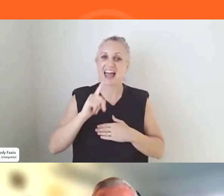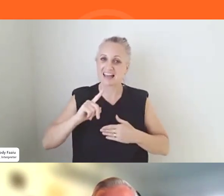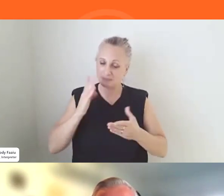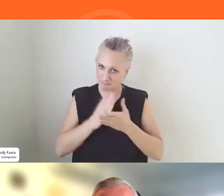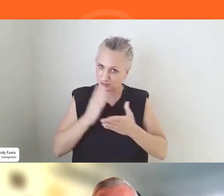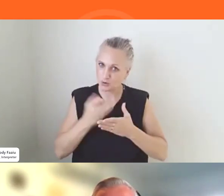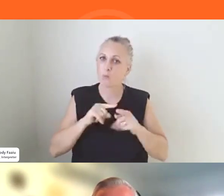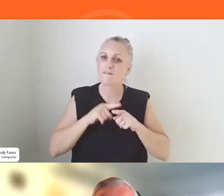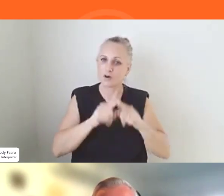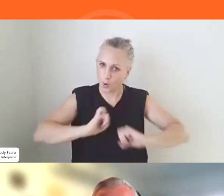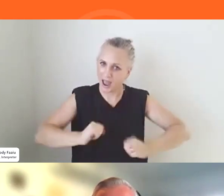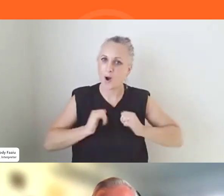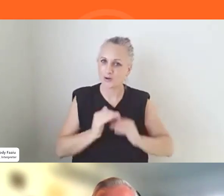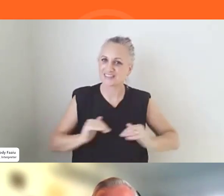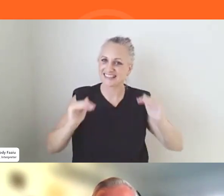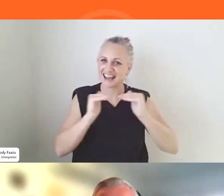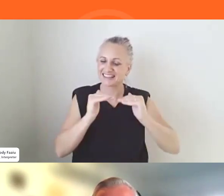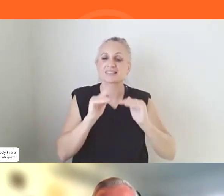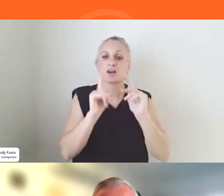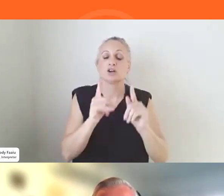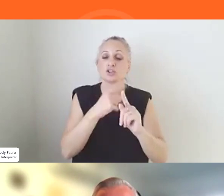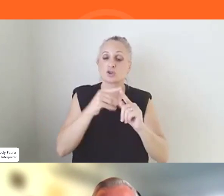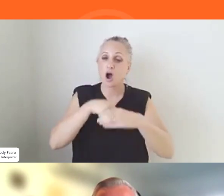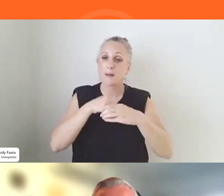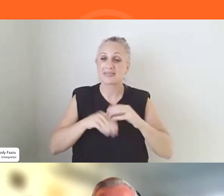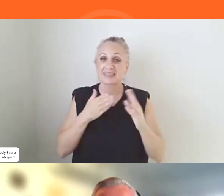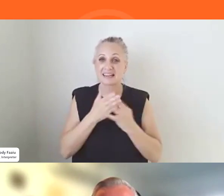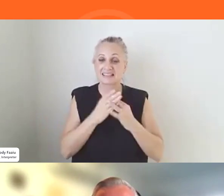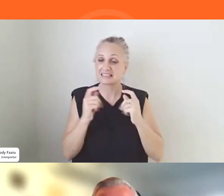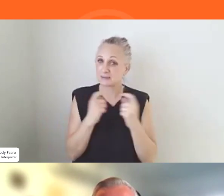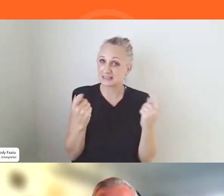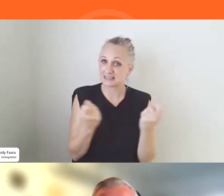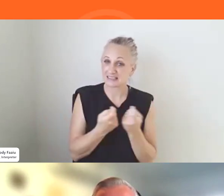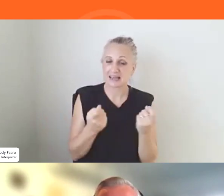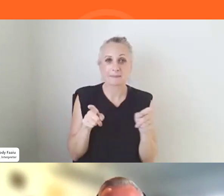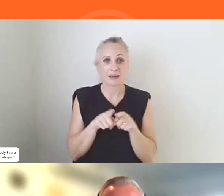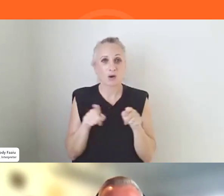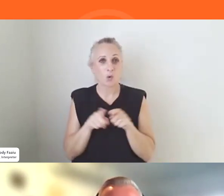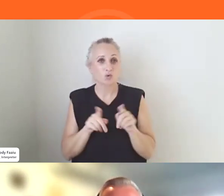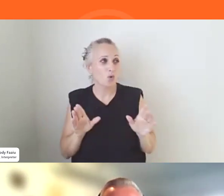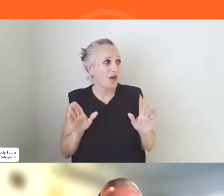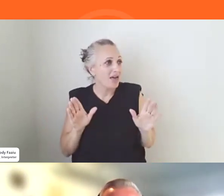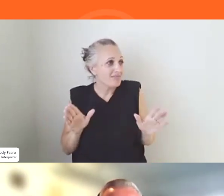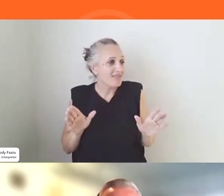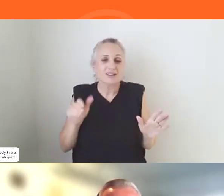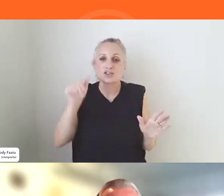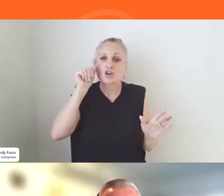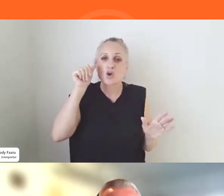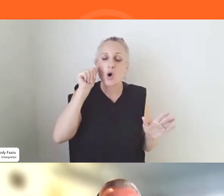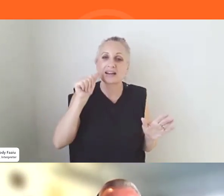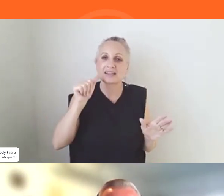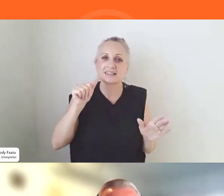content. So I'm in the accessibility team, and that's otherwise known as WAY,